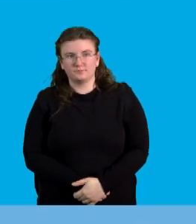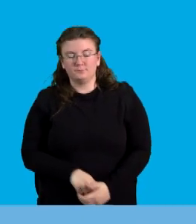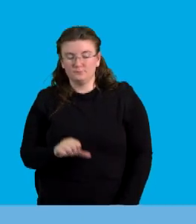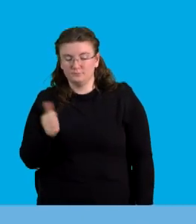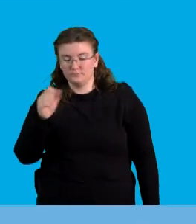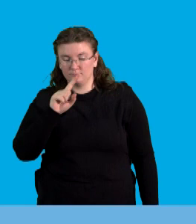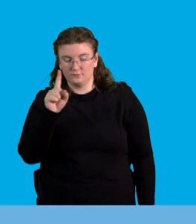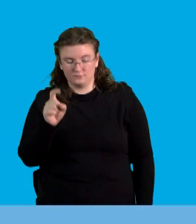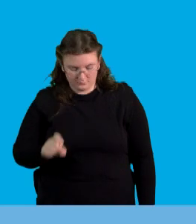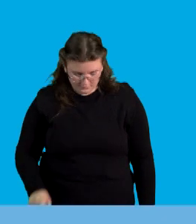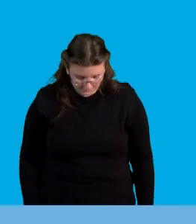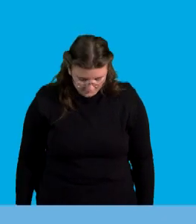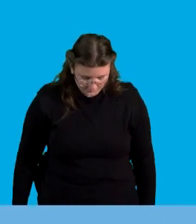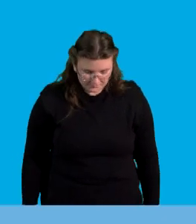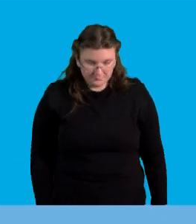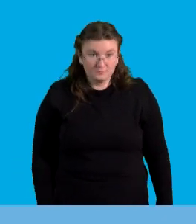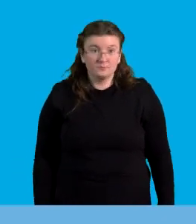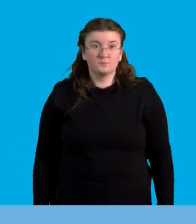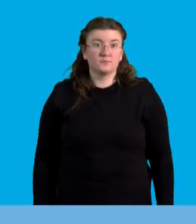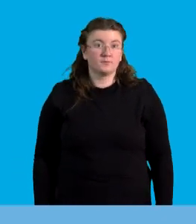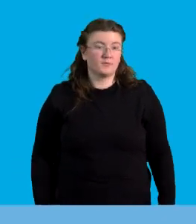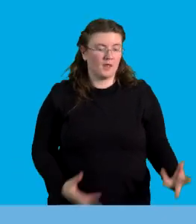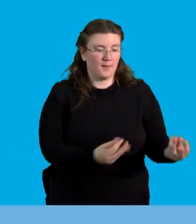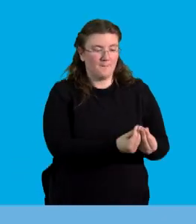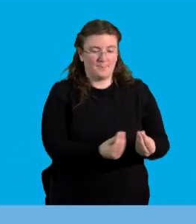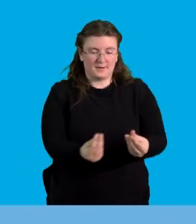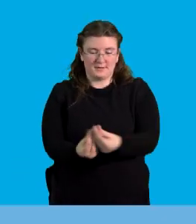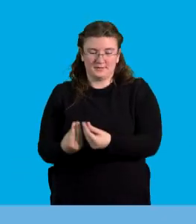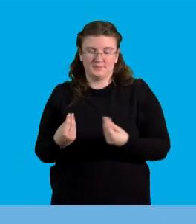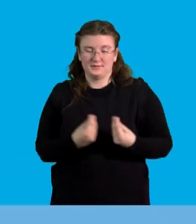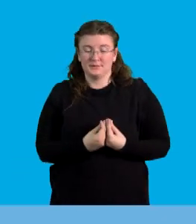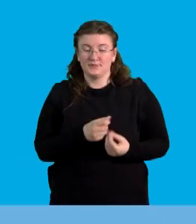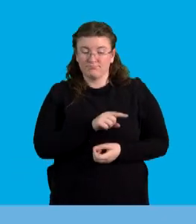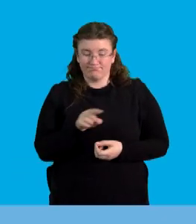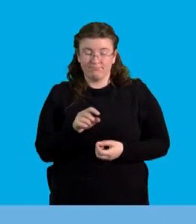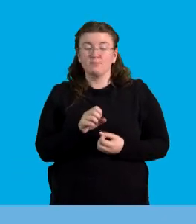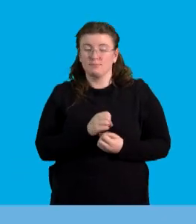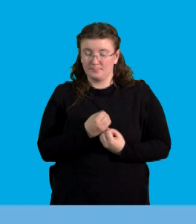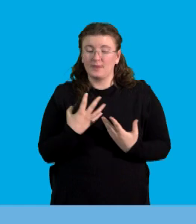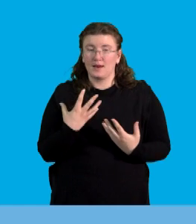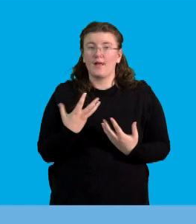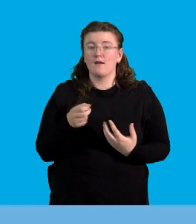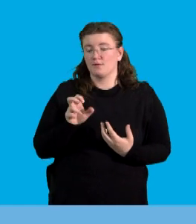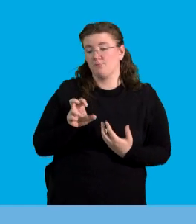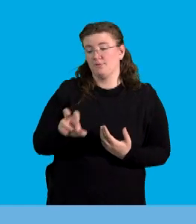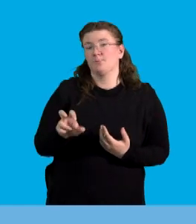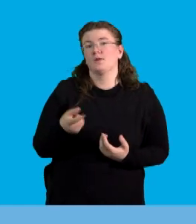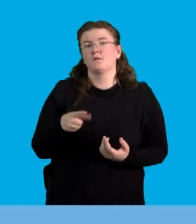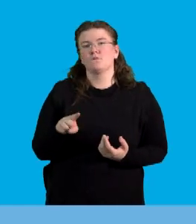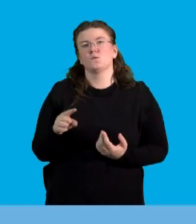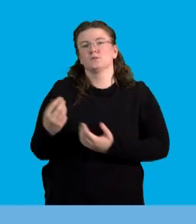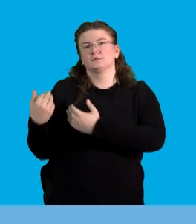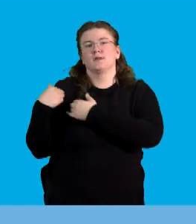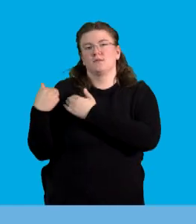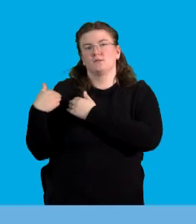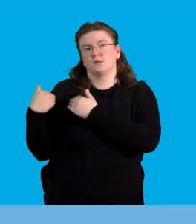Next question. Many appliances have a 3-pin plug as a safety precaution for the connection to the main